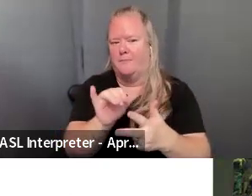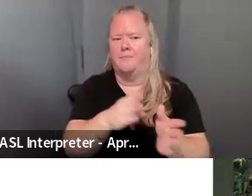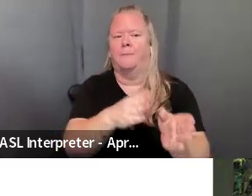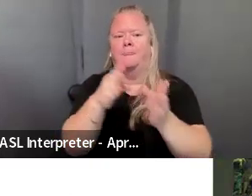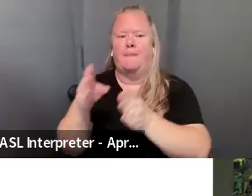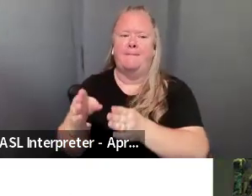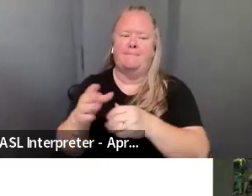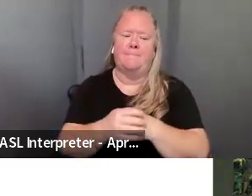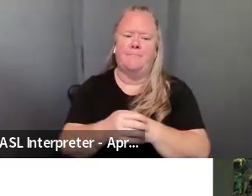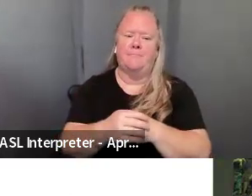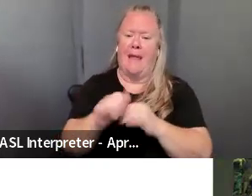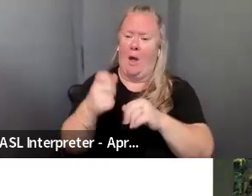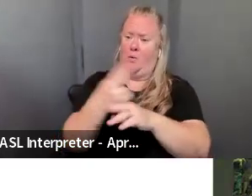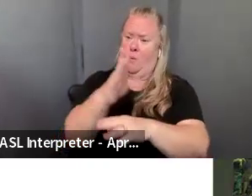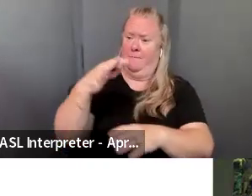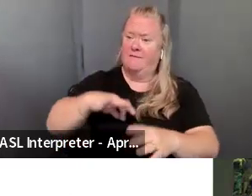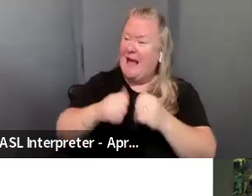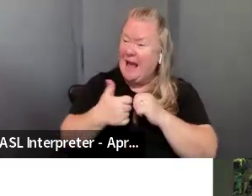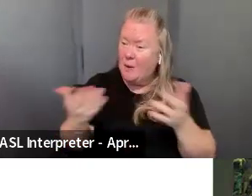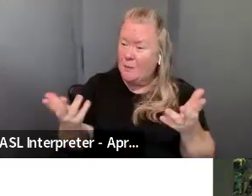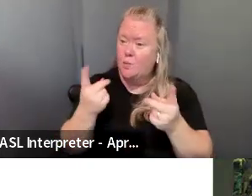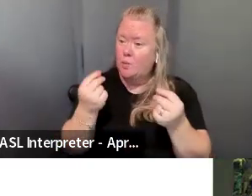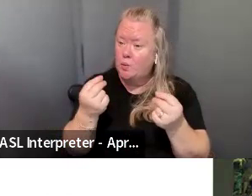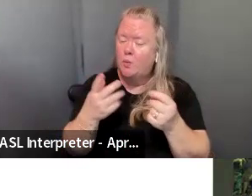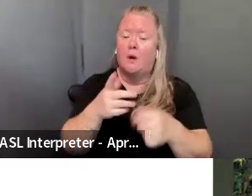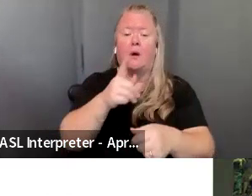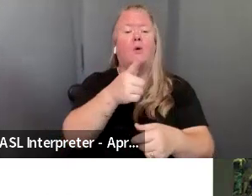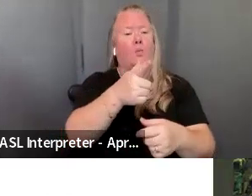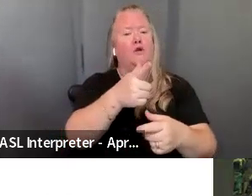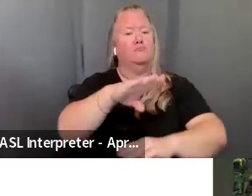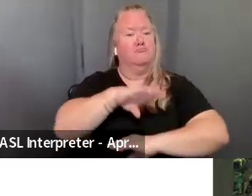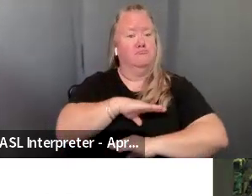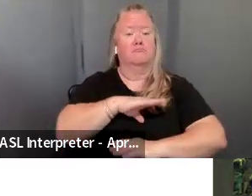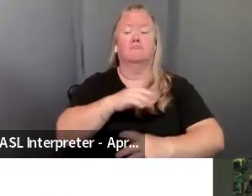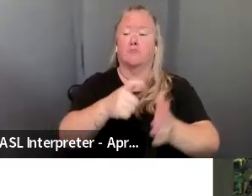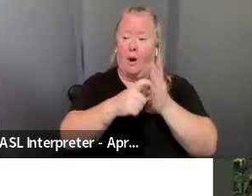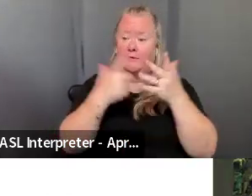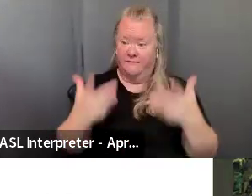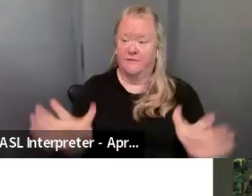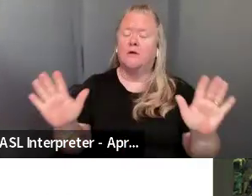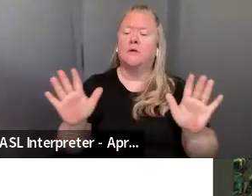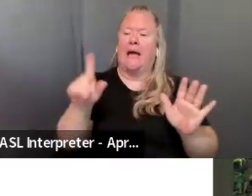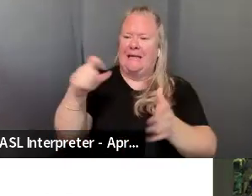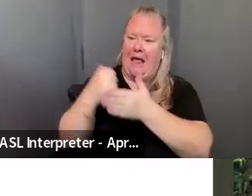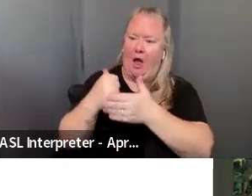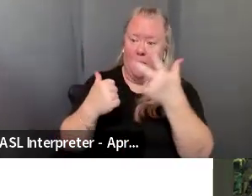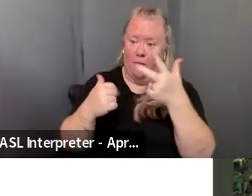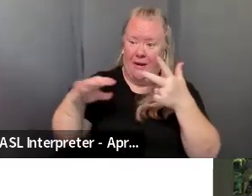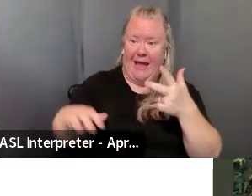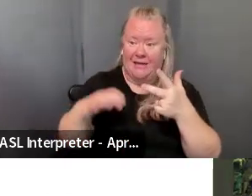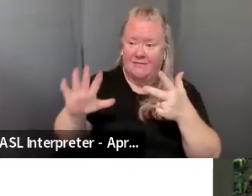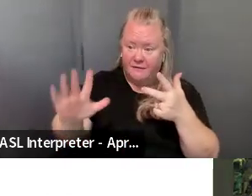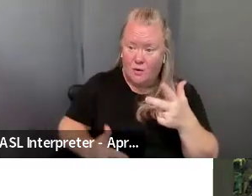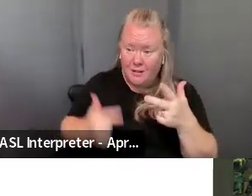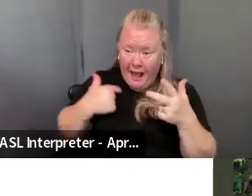Moving on here to how we can use the benefits. So once workers meet contribution requirements and need help with at least 3 activities of daily